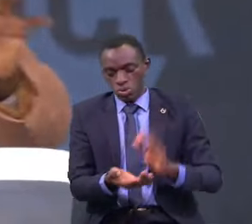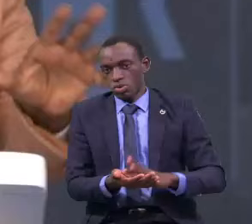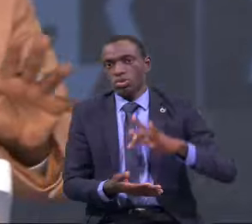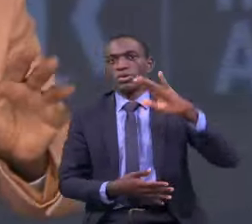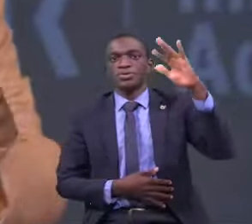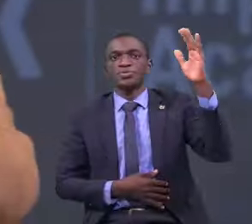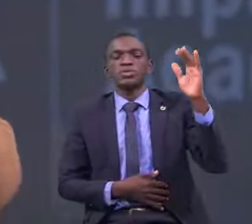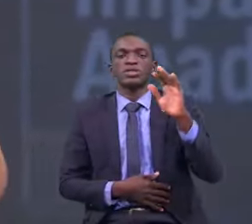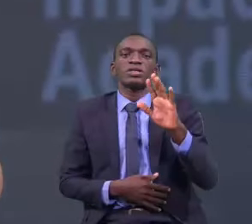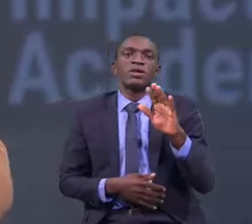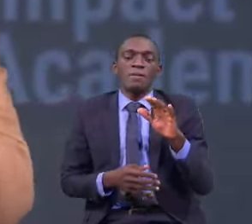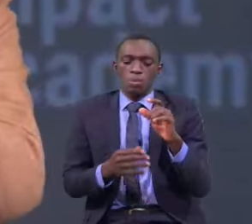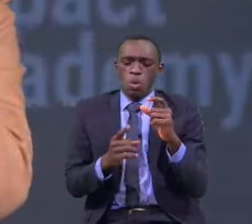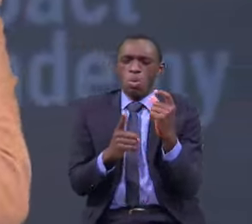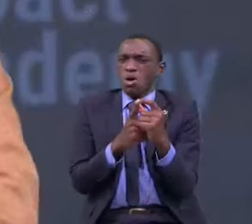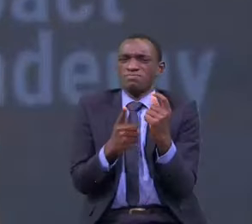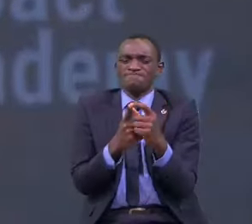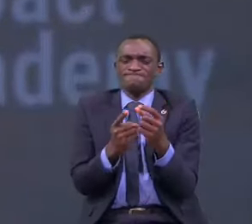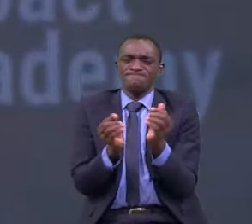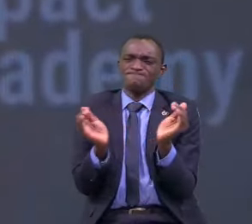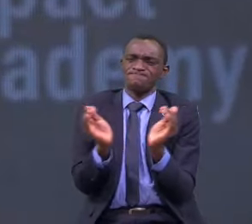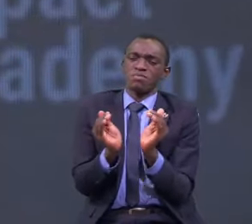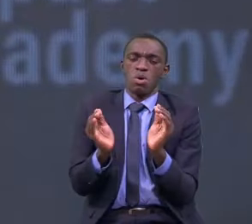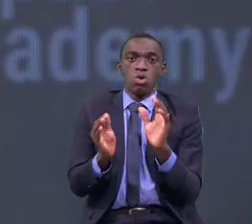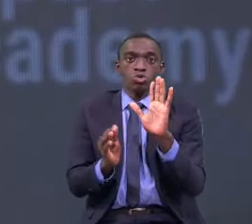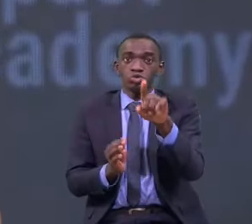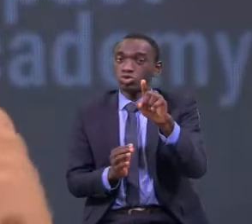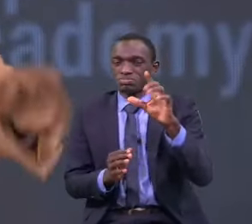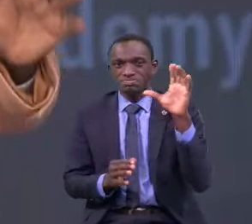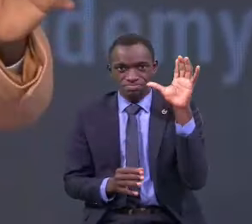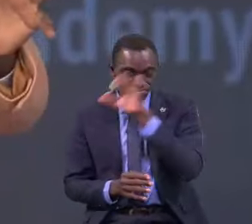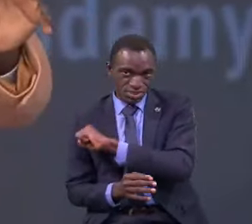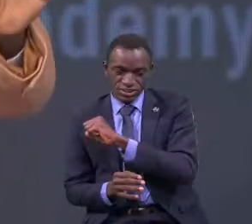There are those little words there you might miss out.